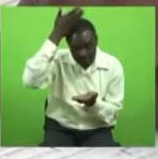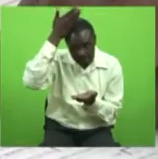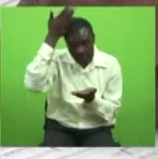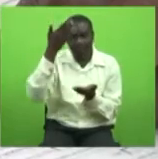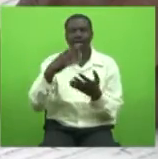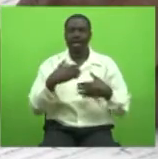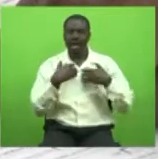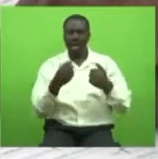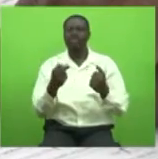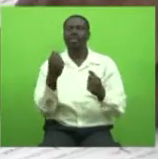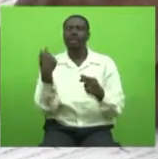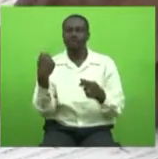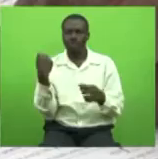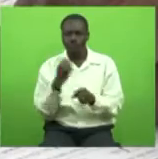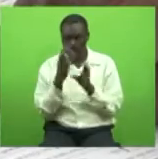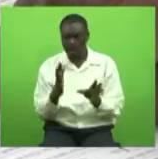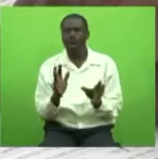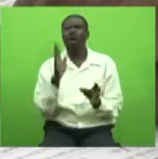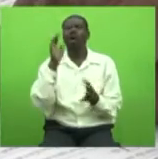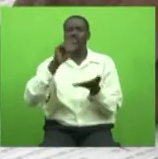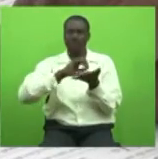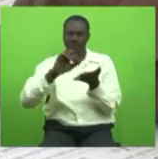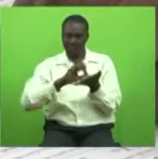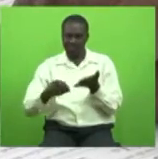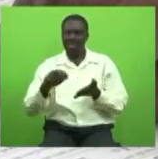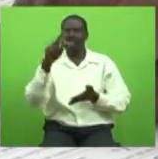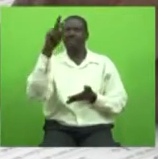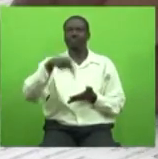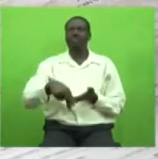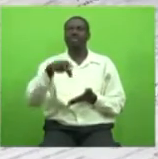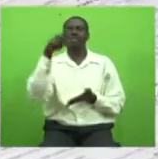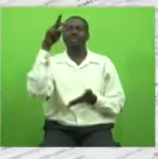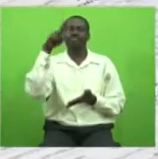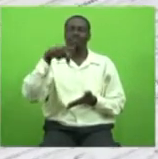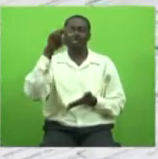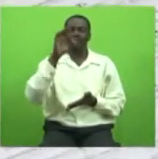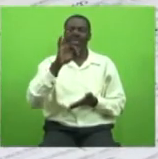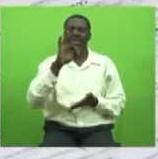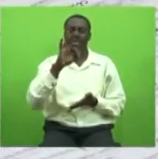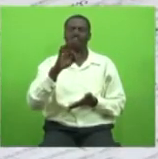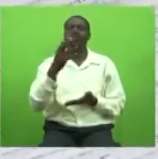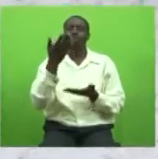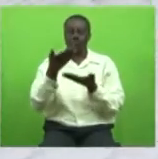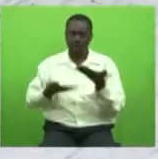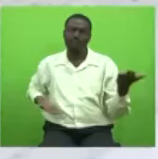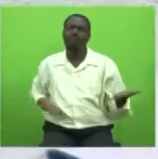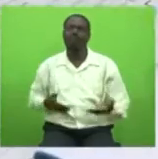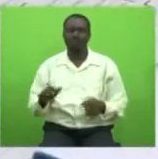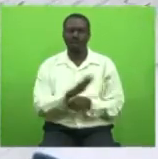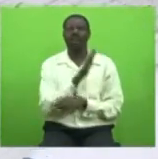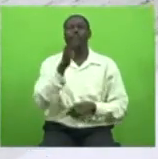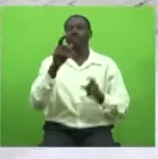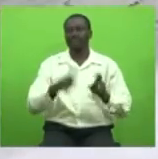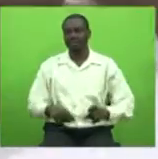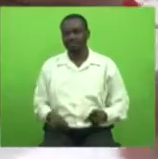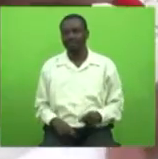For all cases of post-rape, for rape and gender violence, we usually have a record,